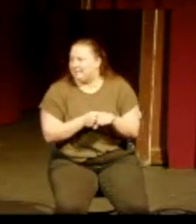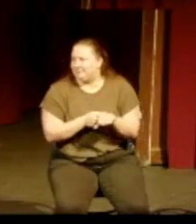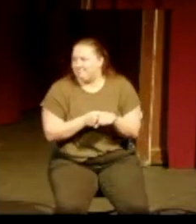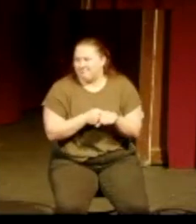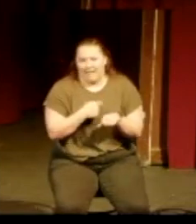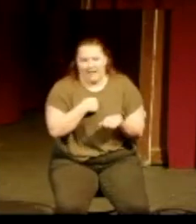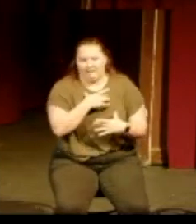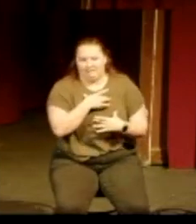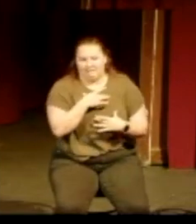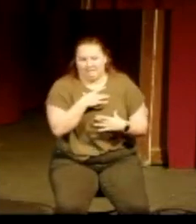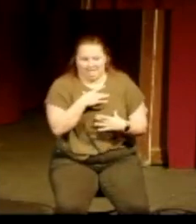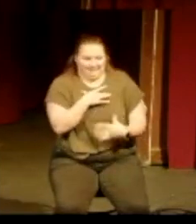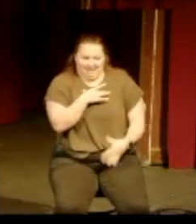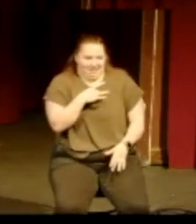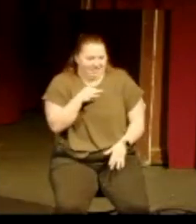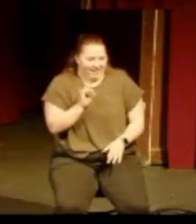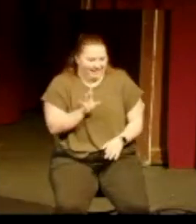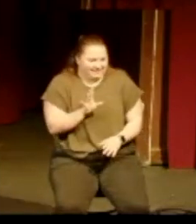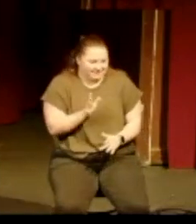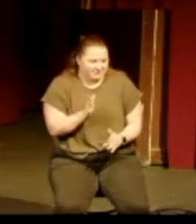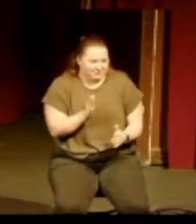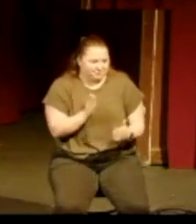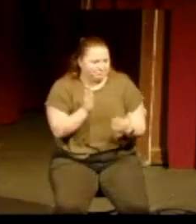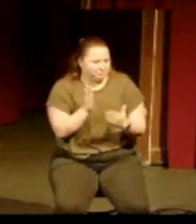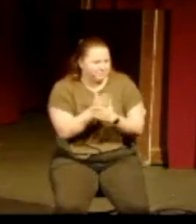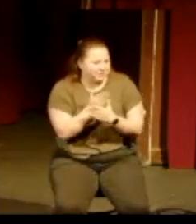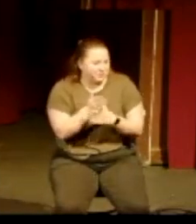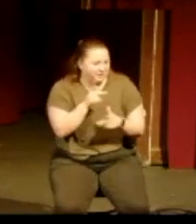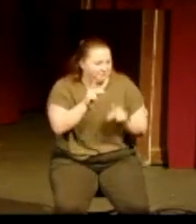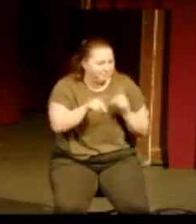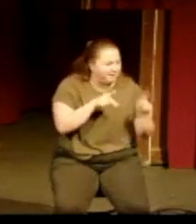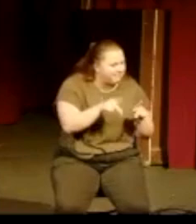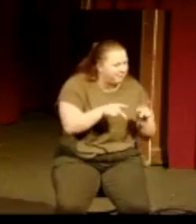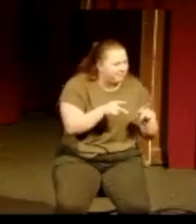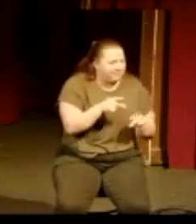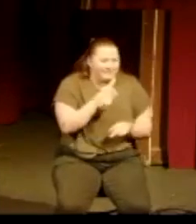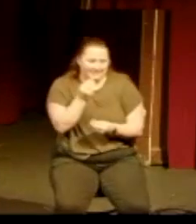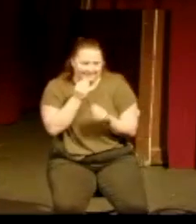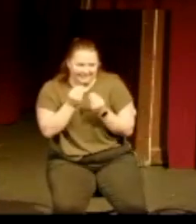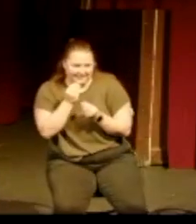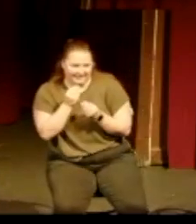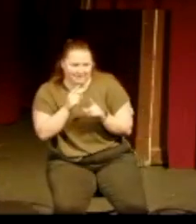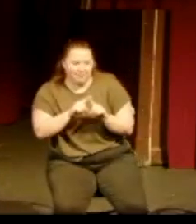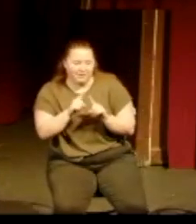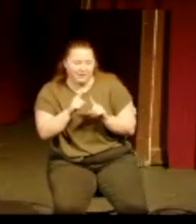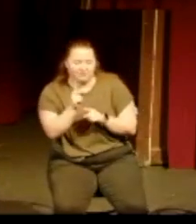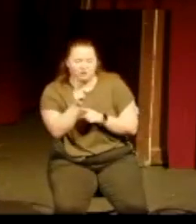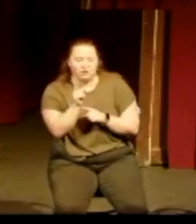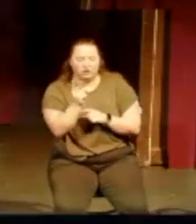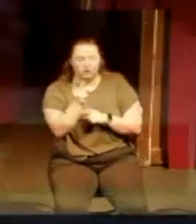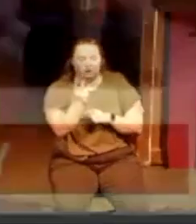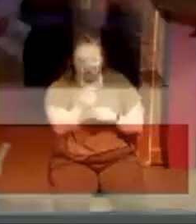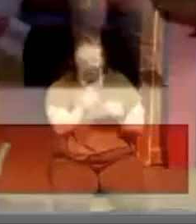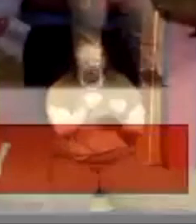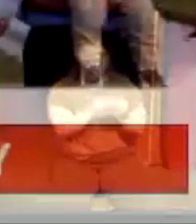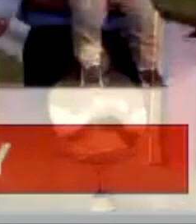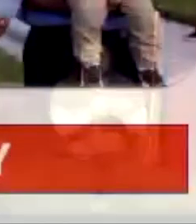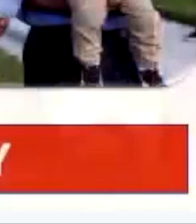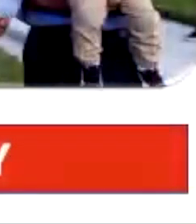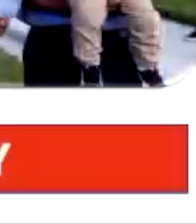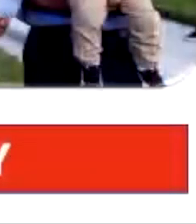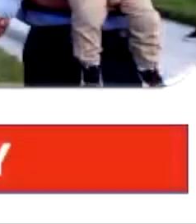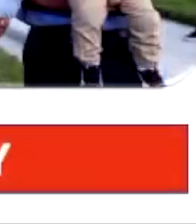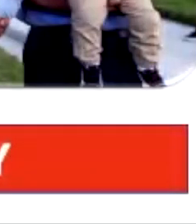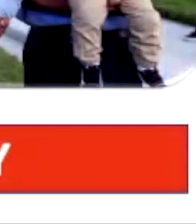stand between people and their snacks. So we're gonna hustle, but we've got two more broad goal areas to get through.